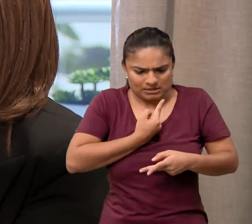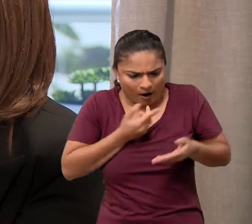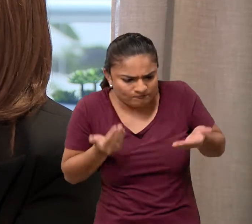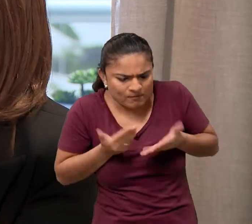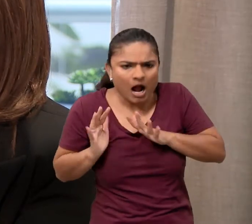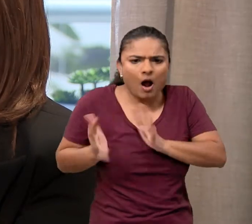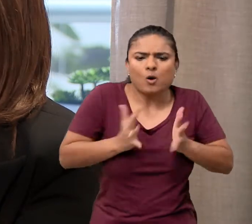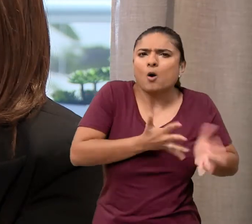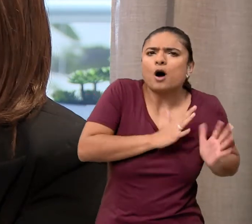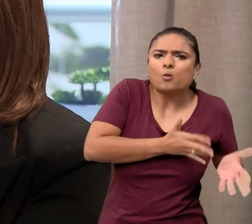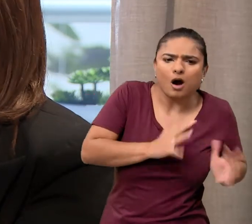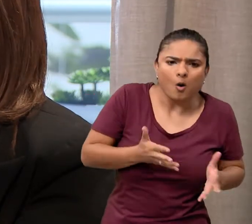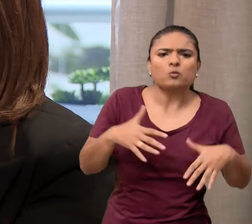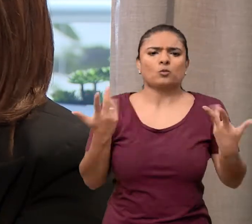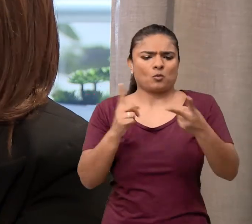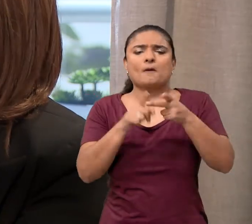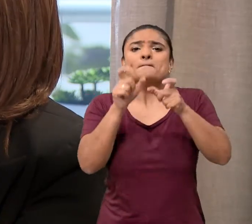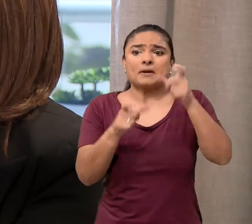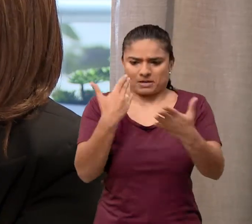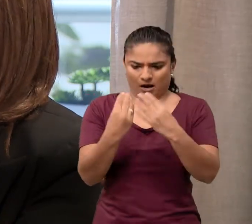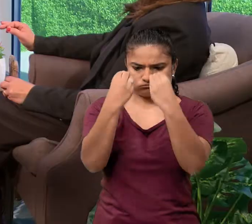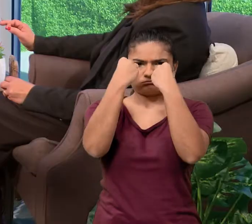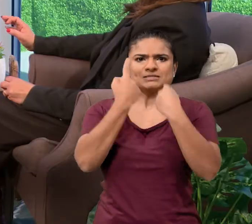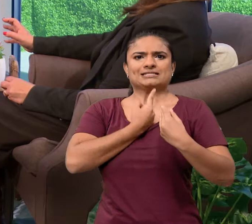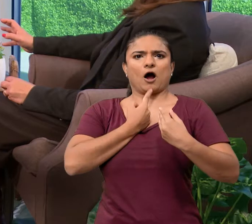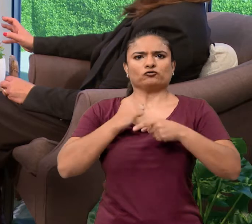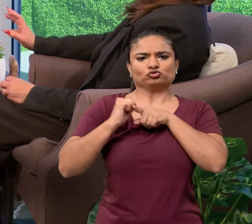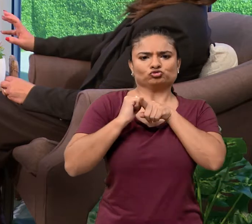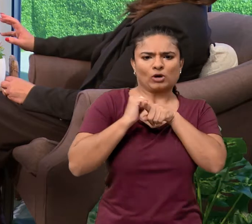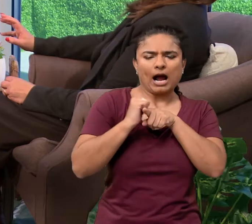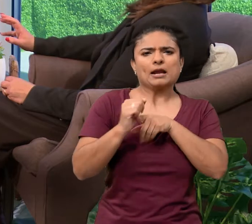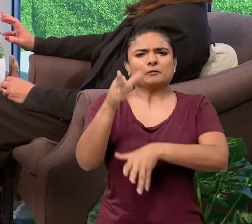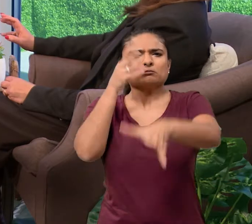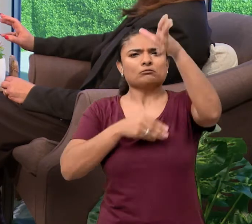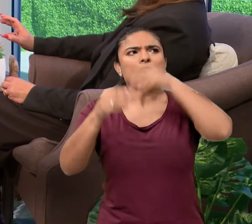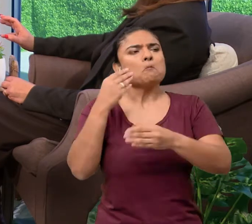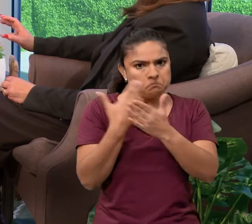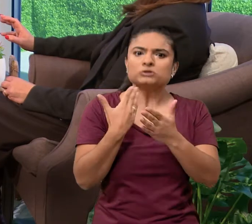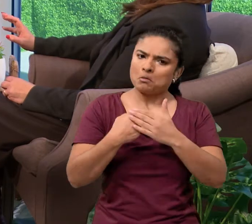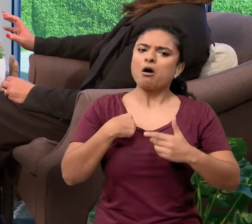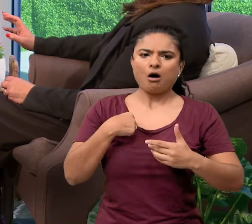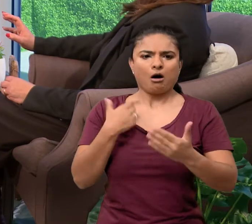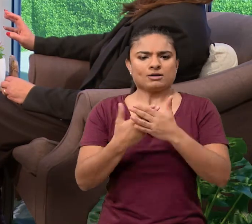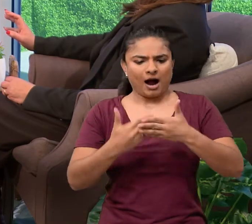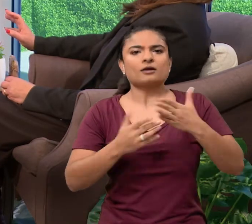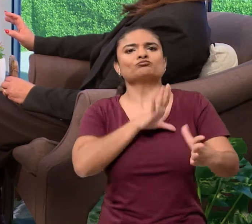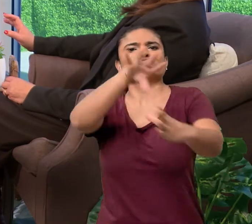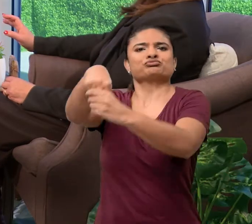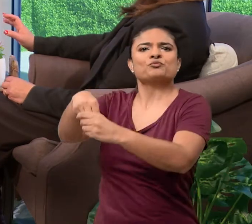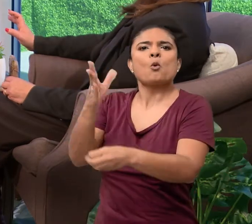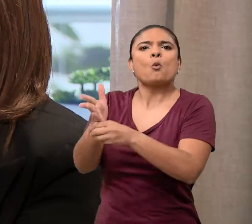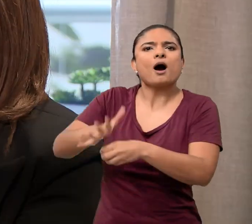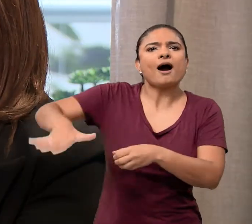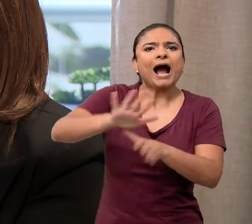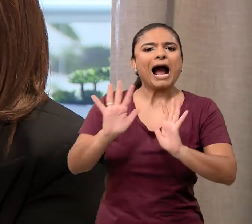disabilities either receive care or, where possible, they are also trained and